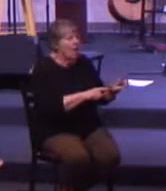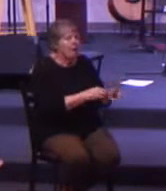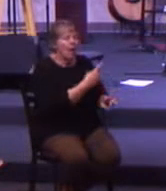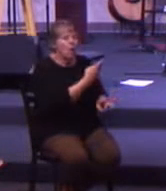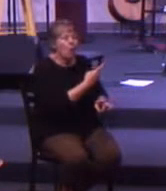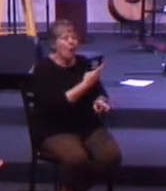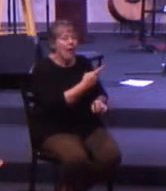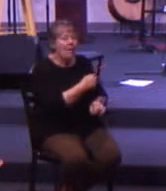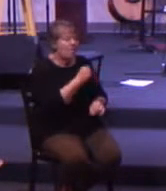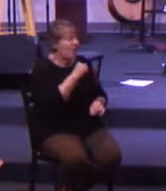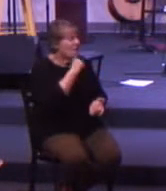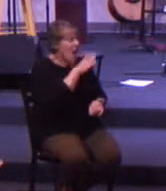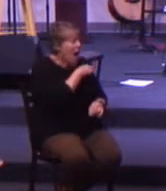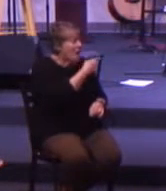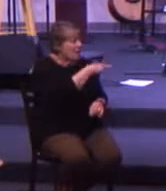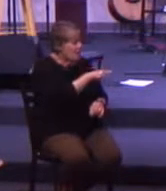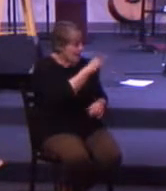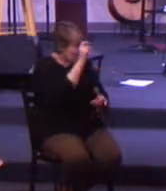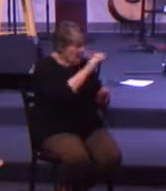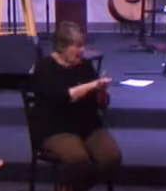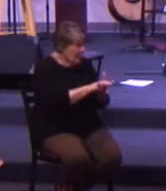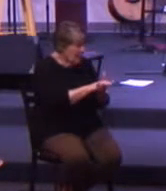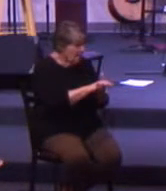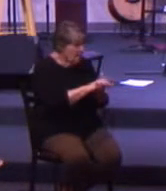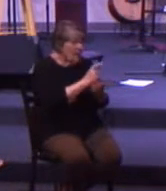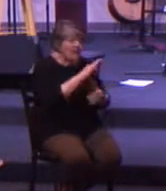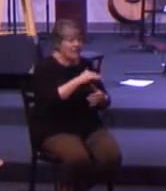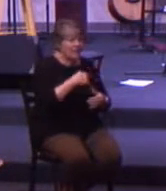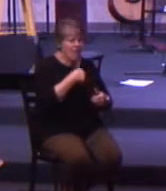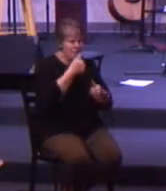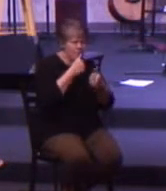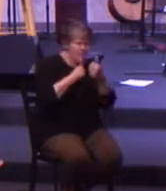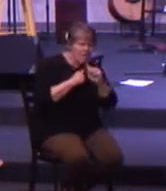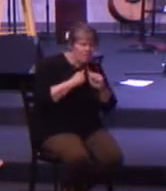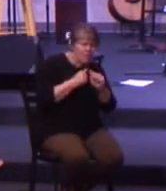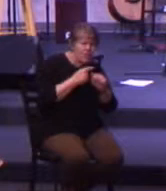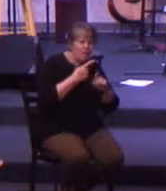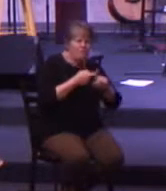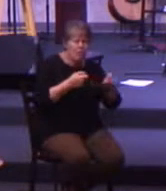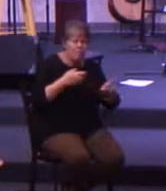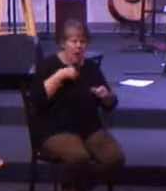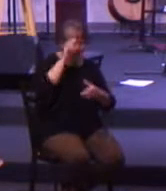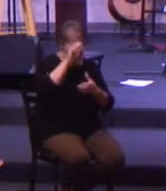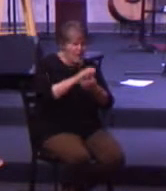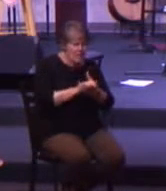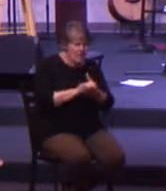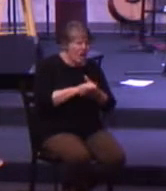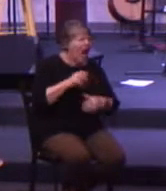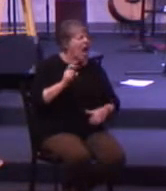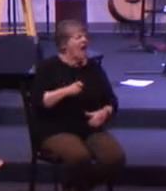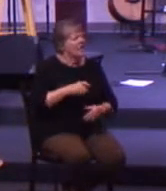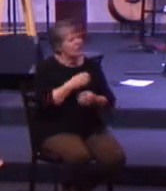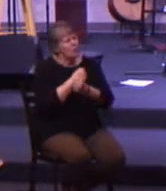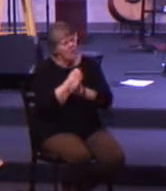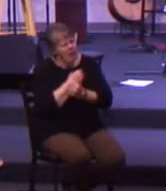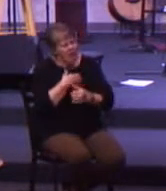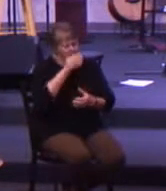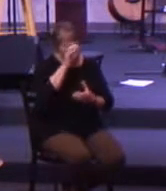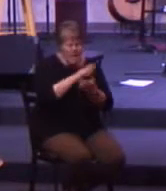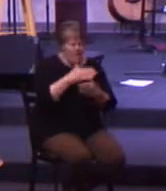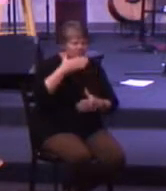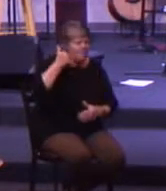if I'm suffering from abuse at the hands of my husband, then what I need to do is I need to serve my husband better, or I need to love my husband better, or I